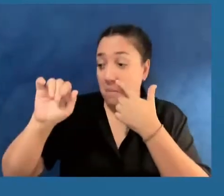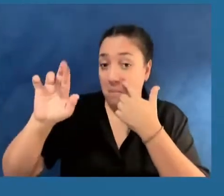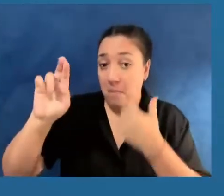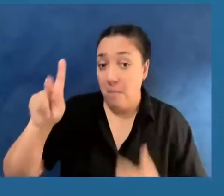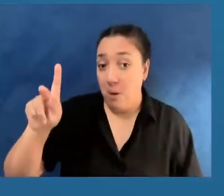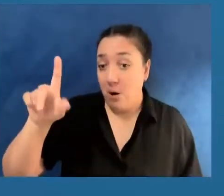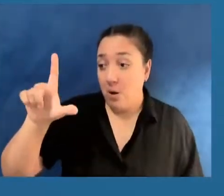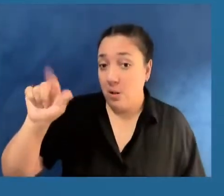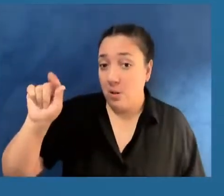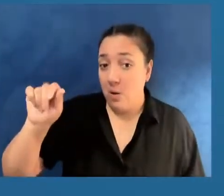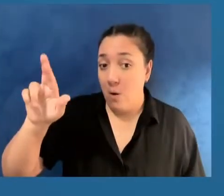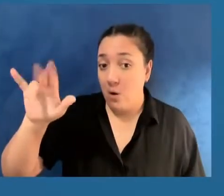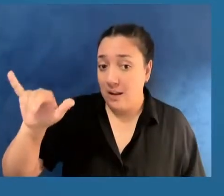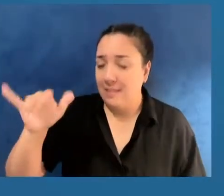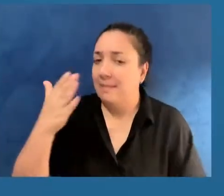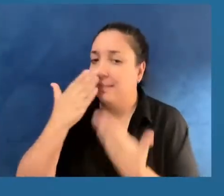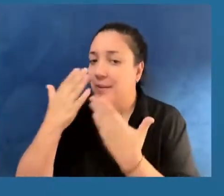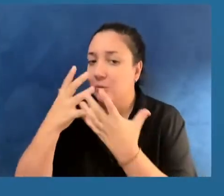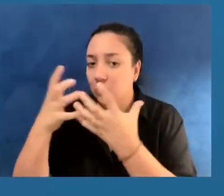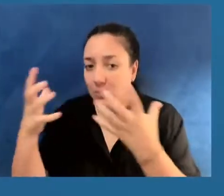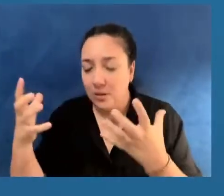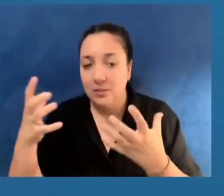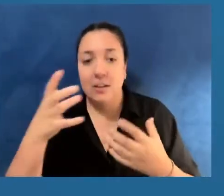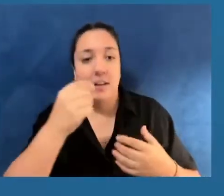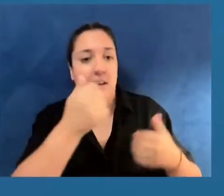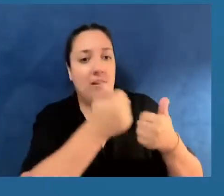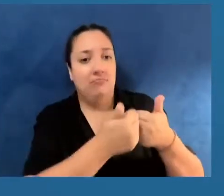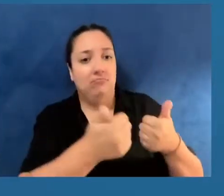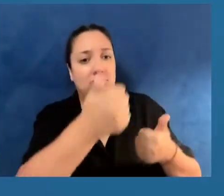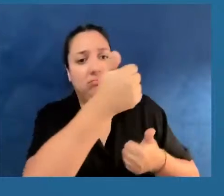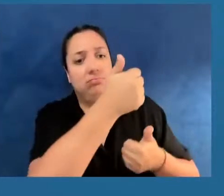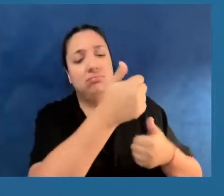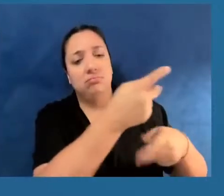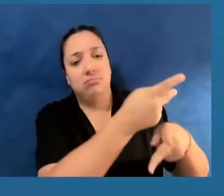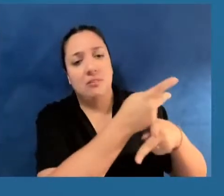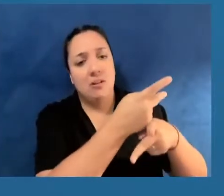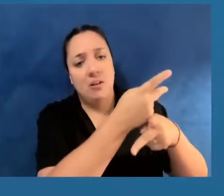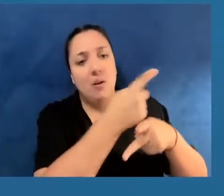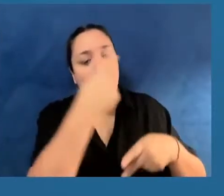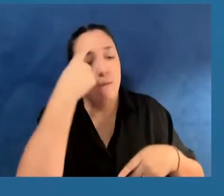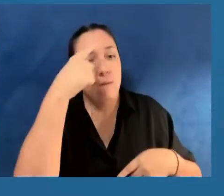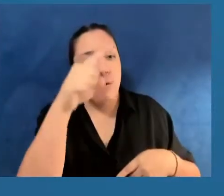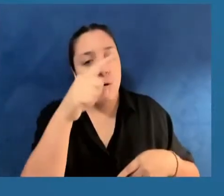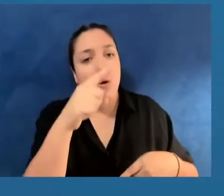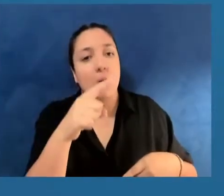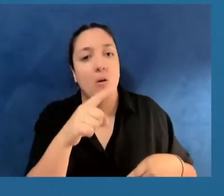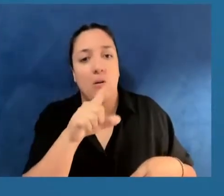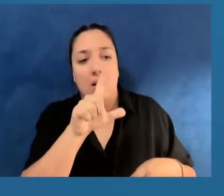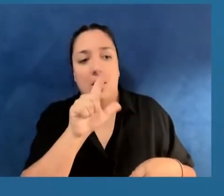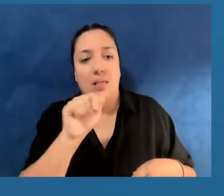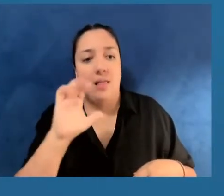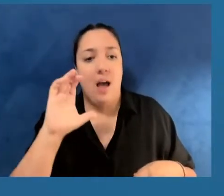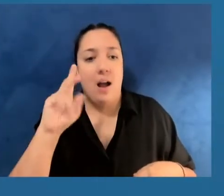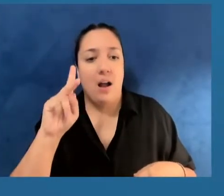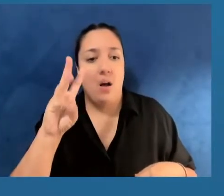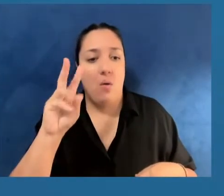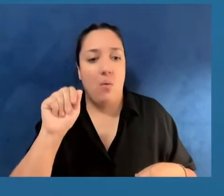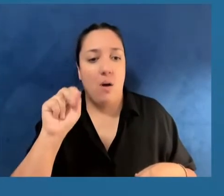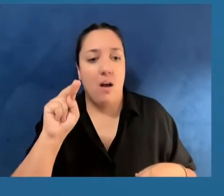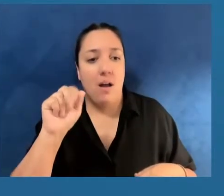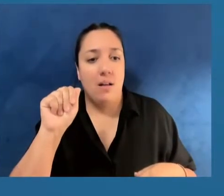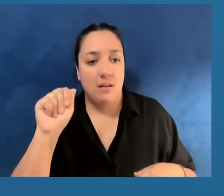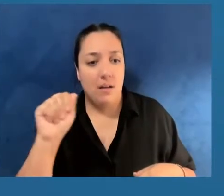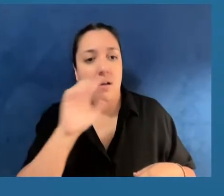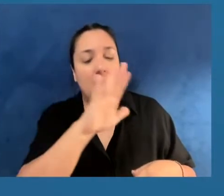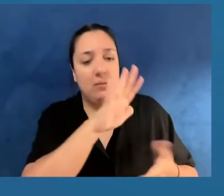and our Superintendent of the Lackawanna School District has joined us here, Superintendent Bashir, and a lot of people